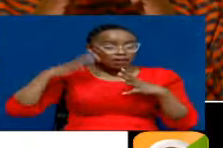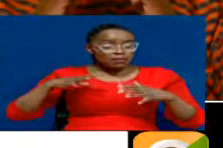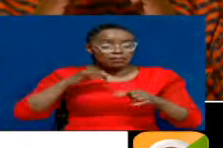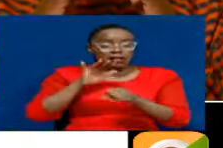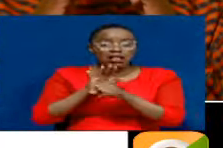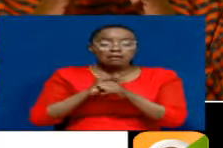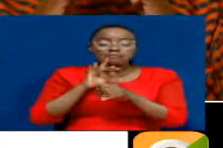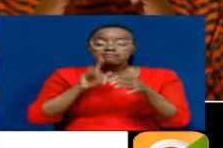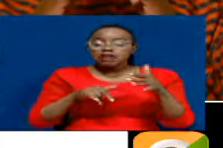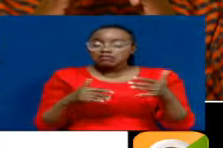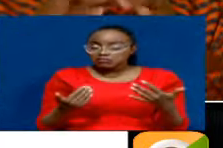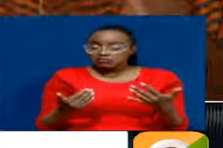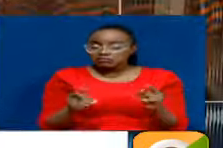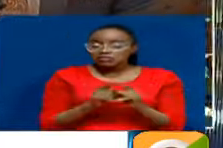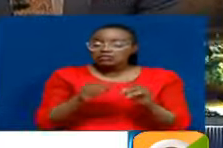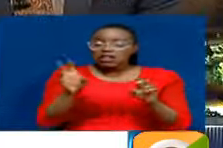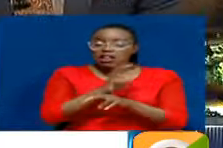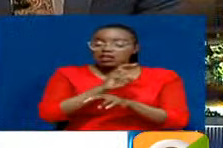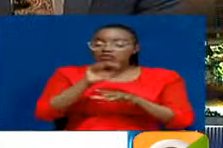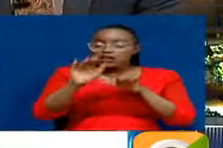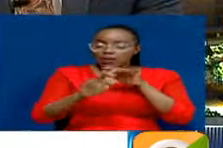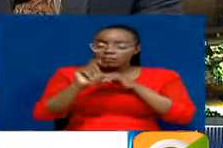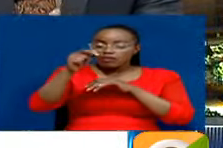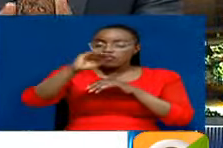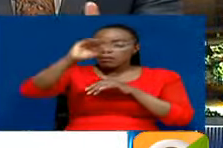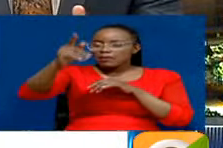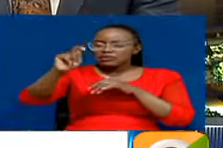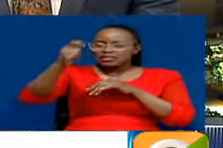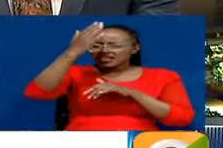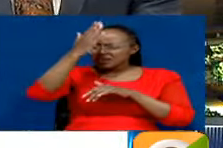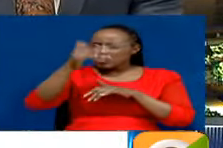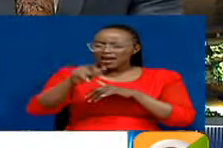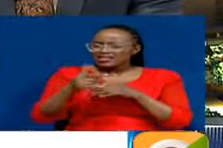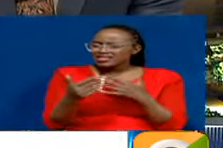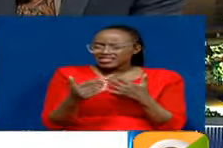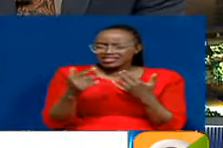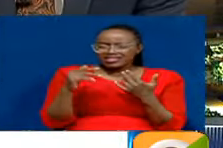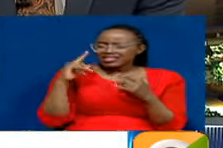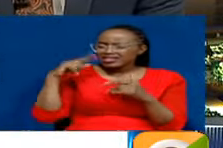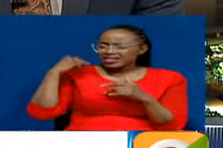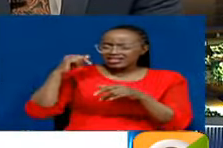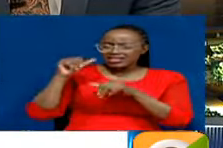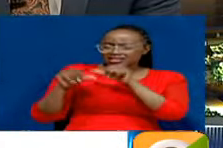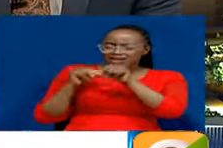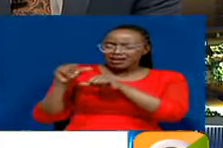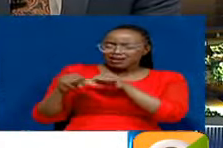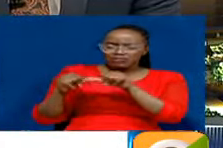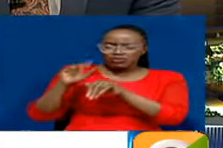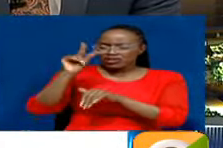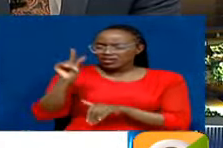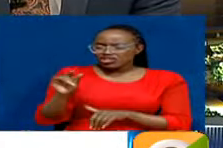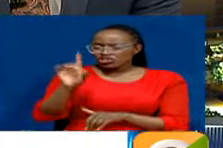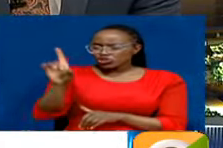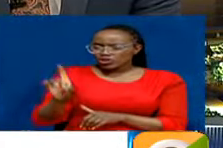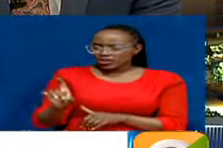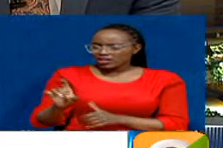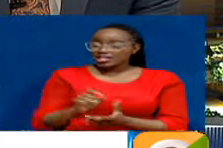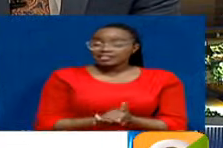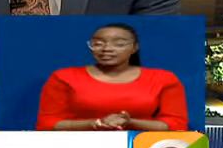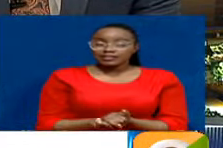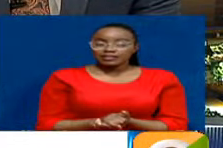candidates saying, I'm looking for a running mate from Mount Kenya. Why the obsession with the region?